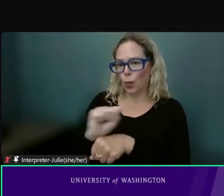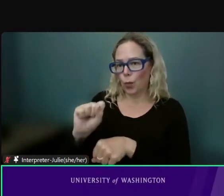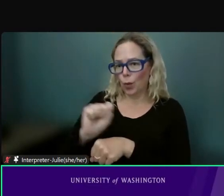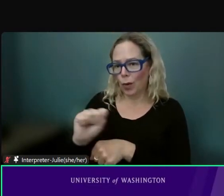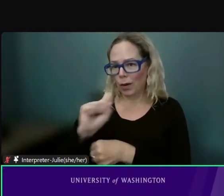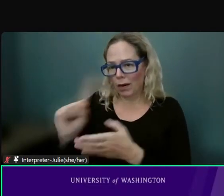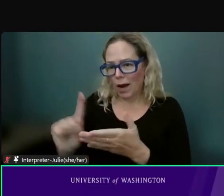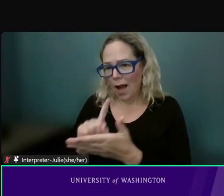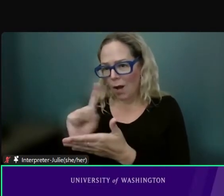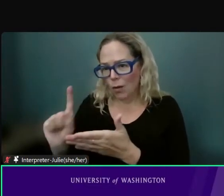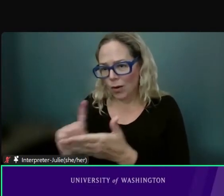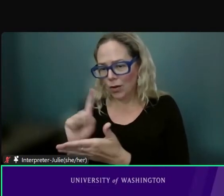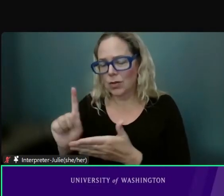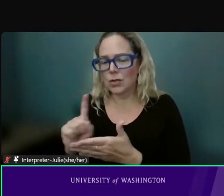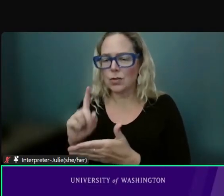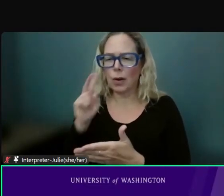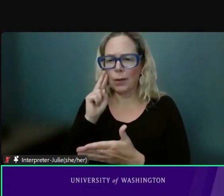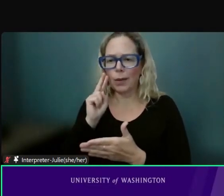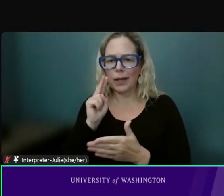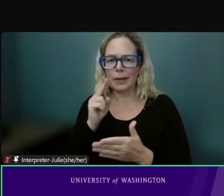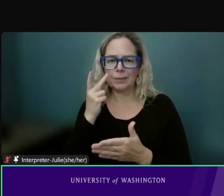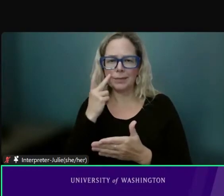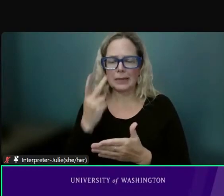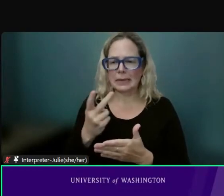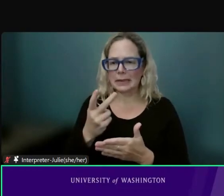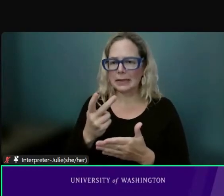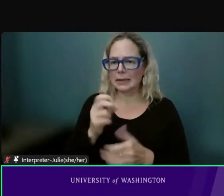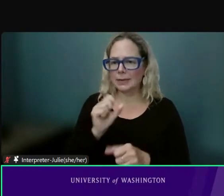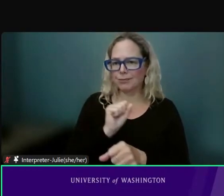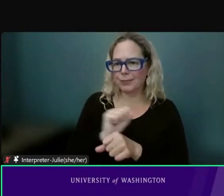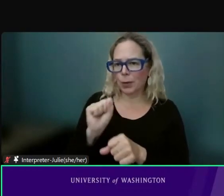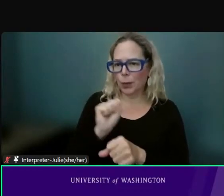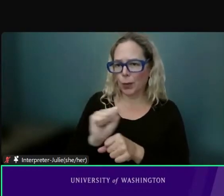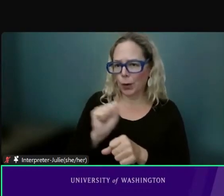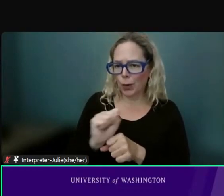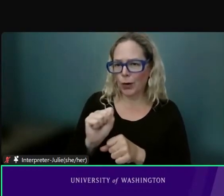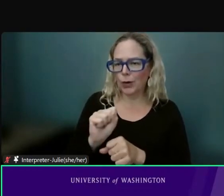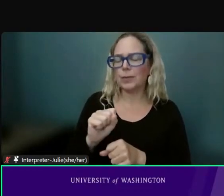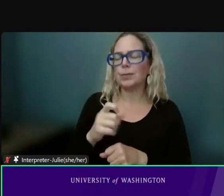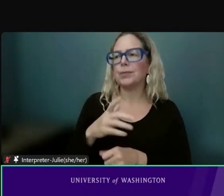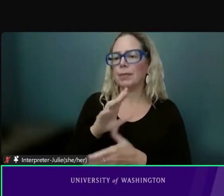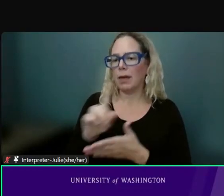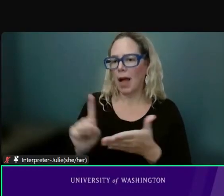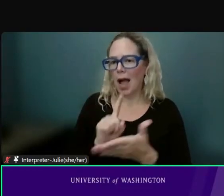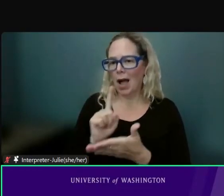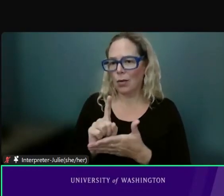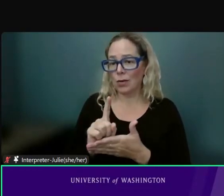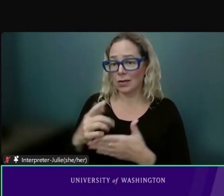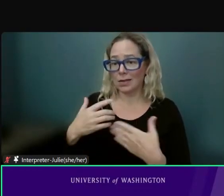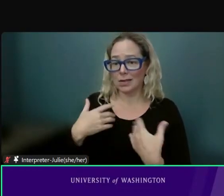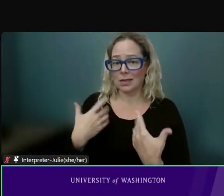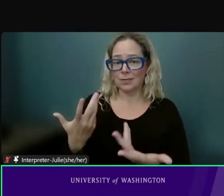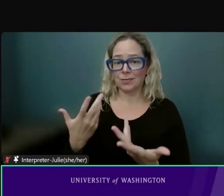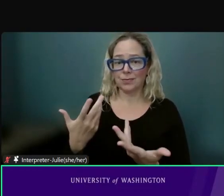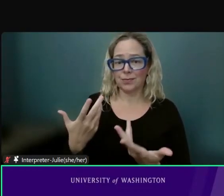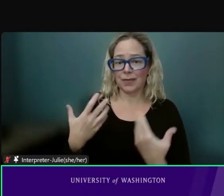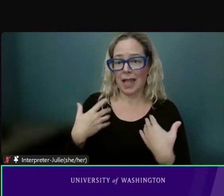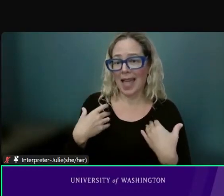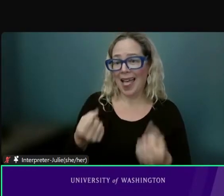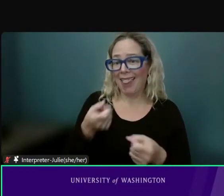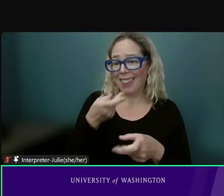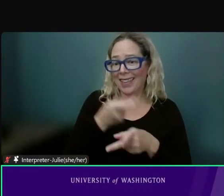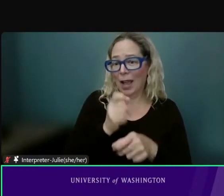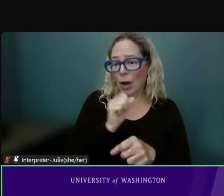work conditions, when we look at work hours first, healthcare workers work about 2 hours less per week. They're